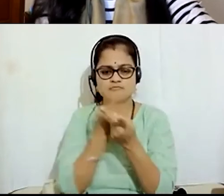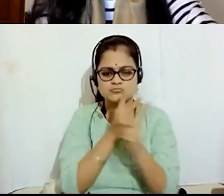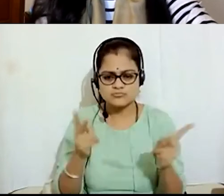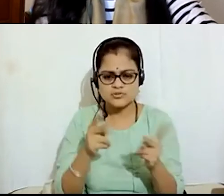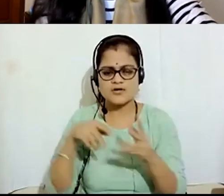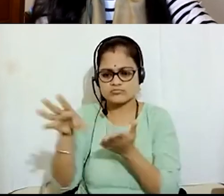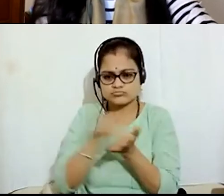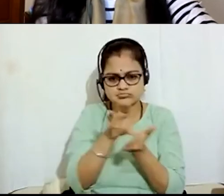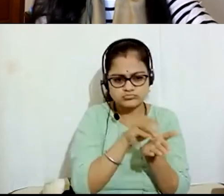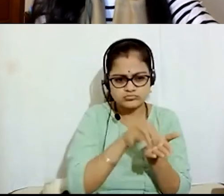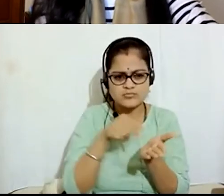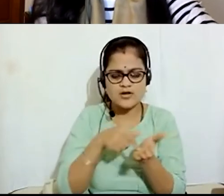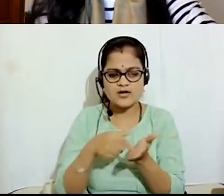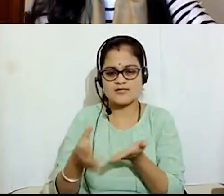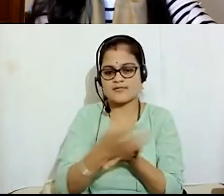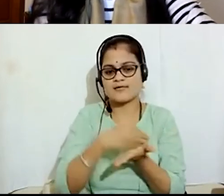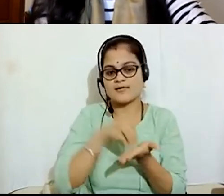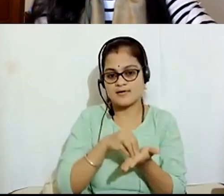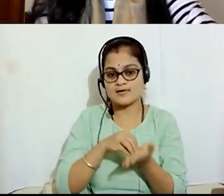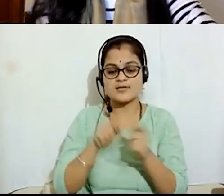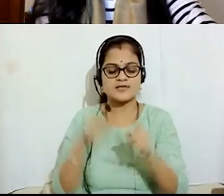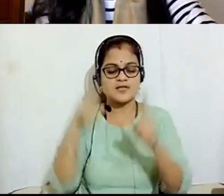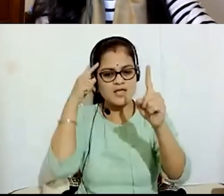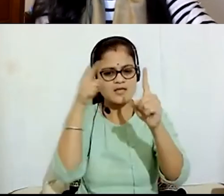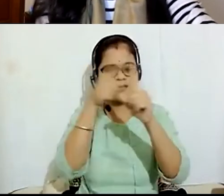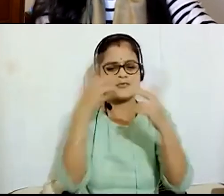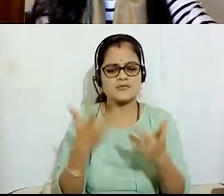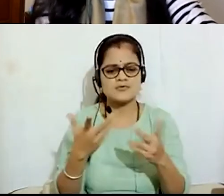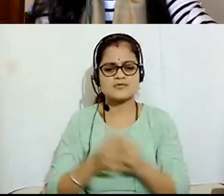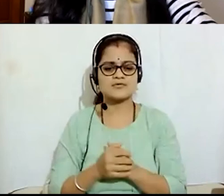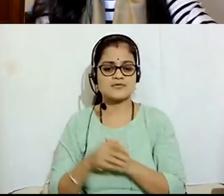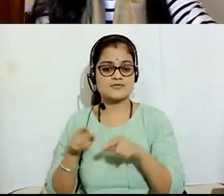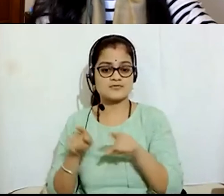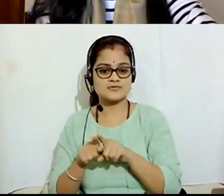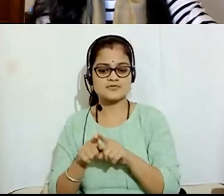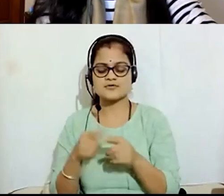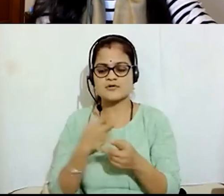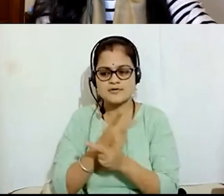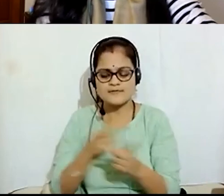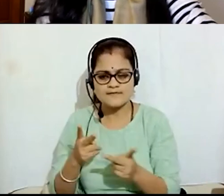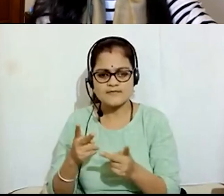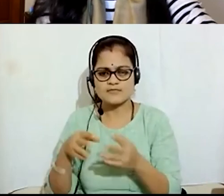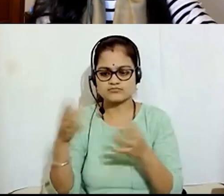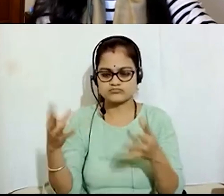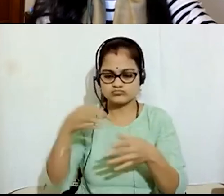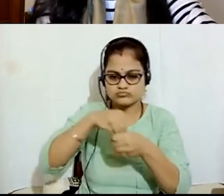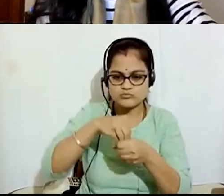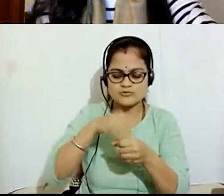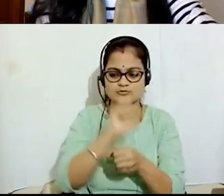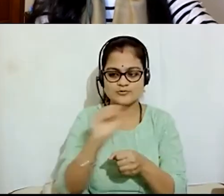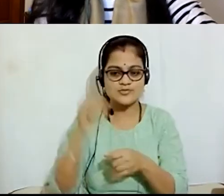notes amongst each other with an aim to document the fascinating and quirky sounds that fill the air of their